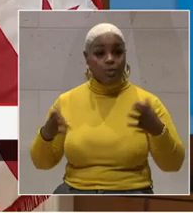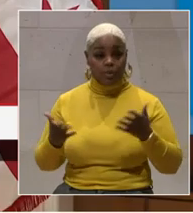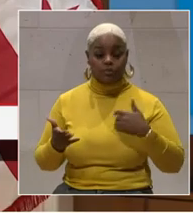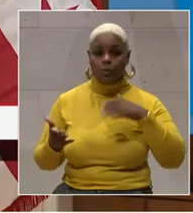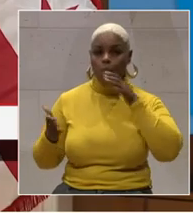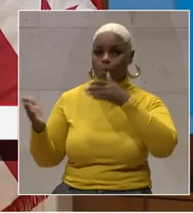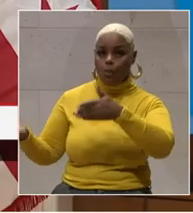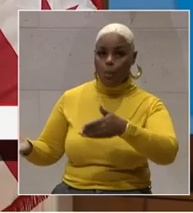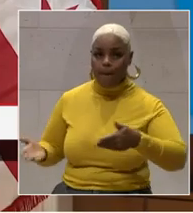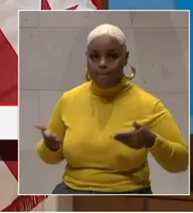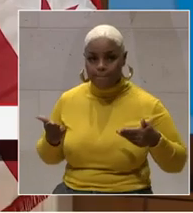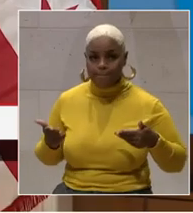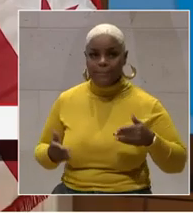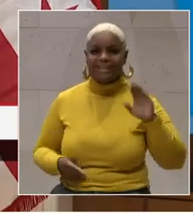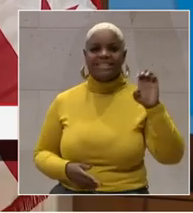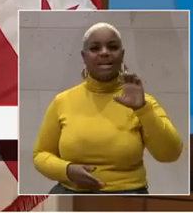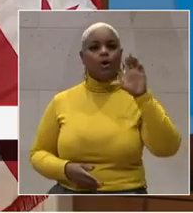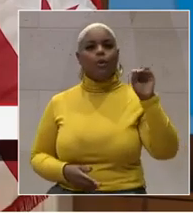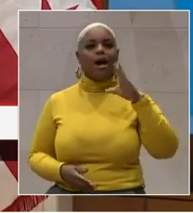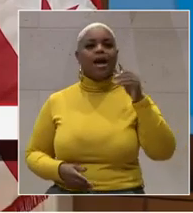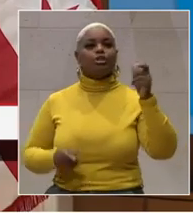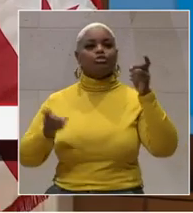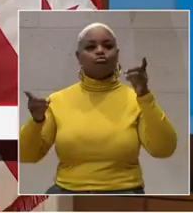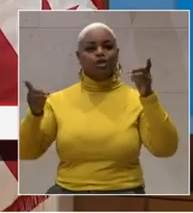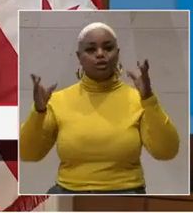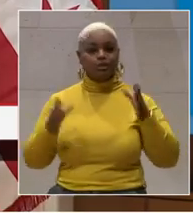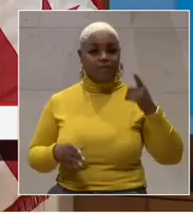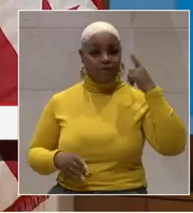Director of the National League of Cities, Clarence Anthony.